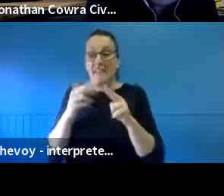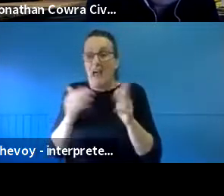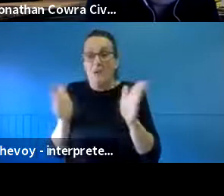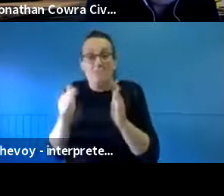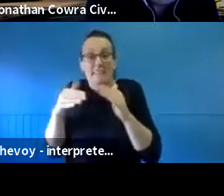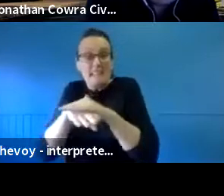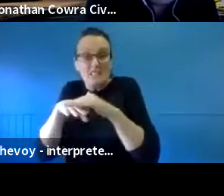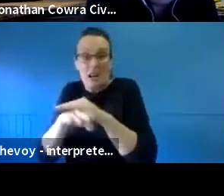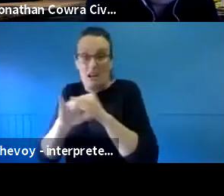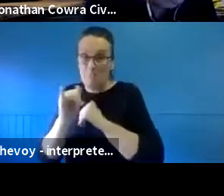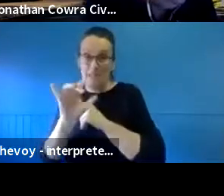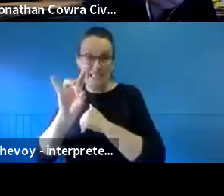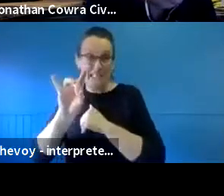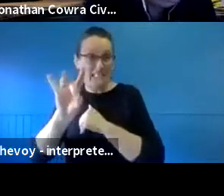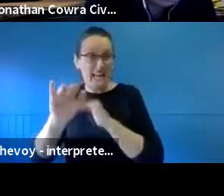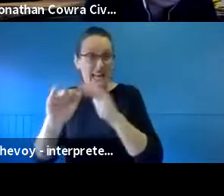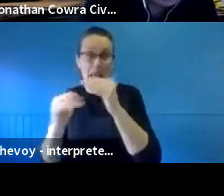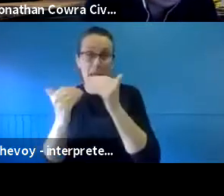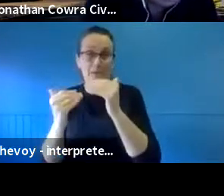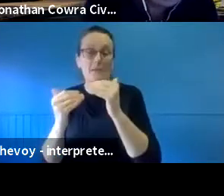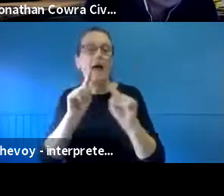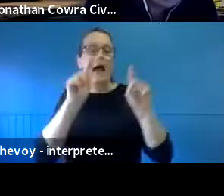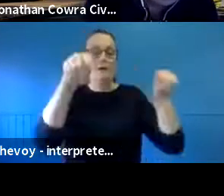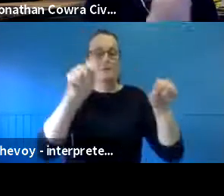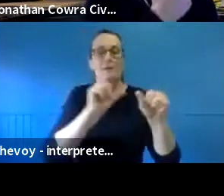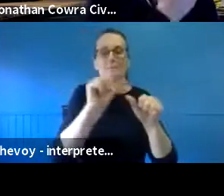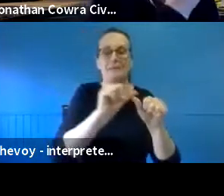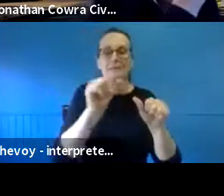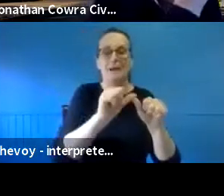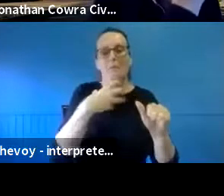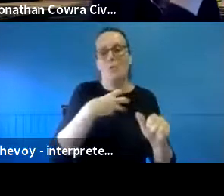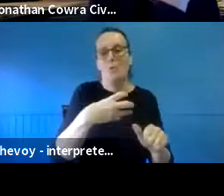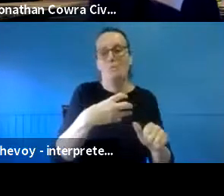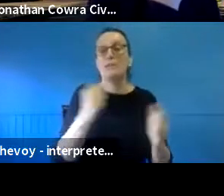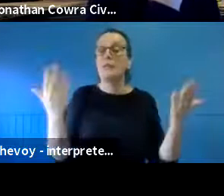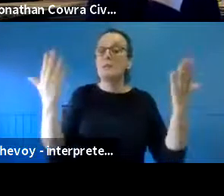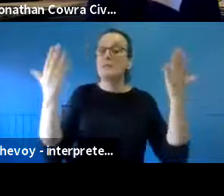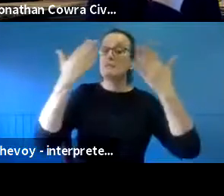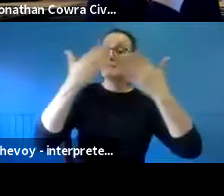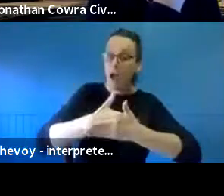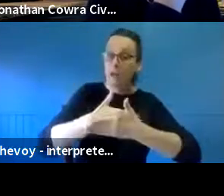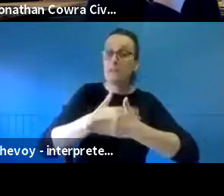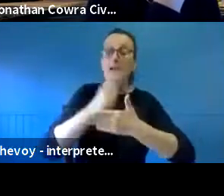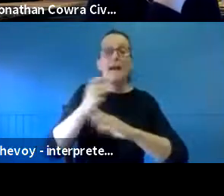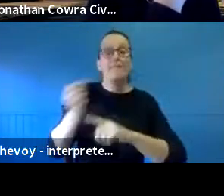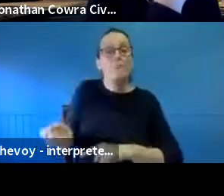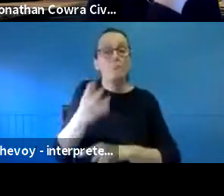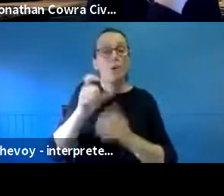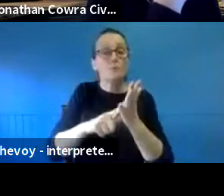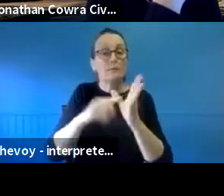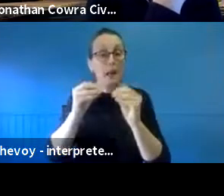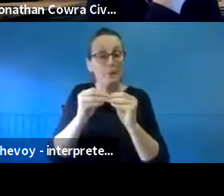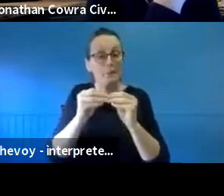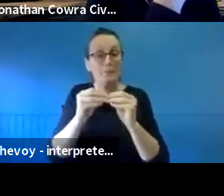10 people could go in it at a time otherwise. Then in the evening, we're moving indoors to the Bowls Club space, where